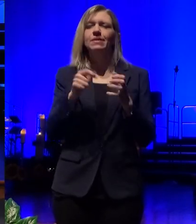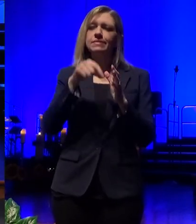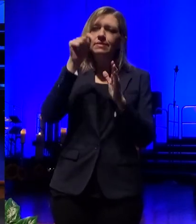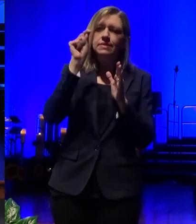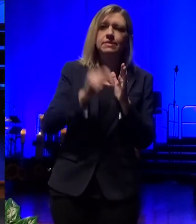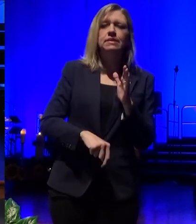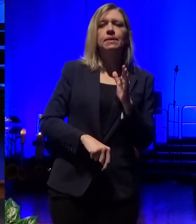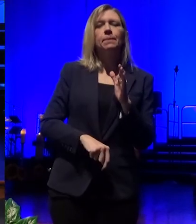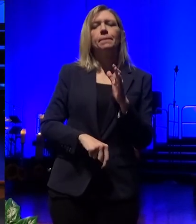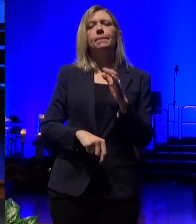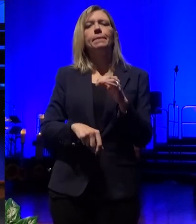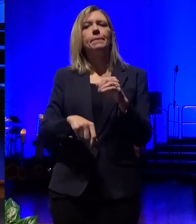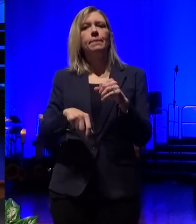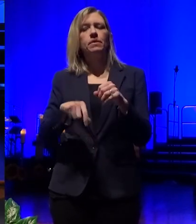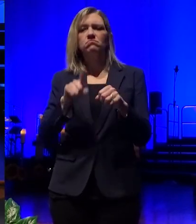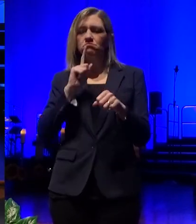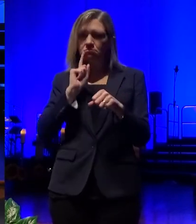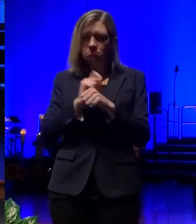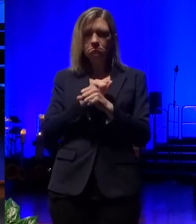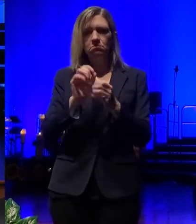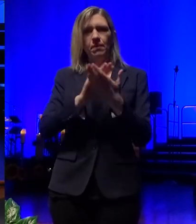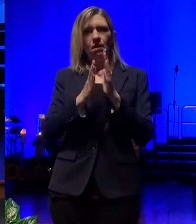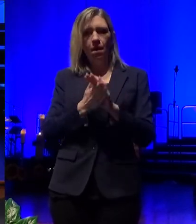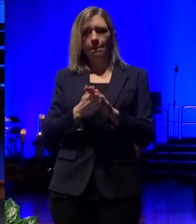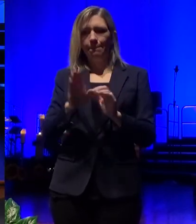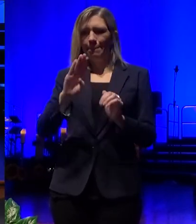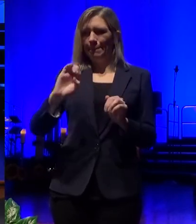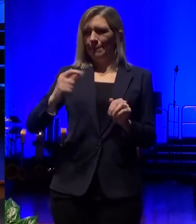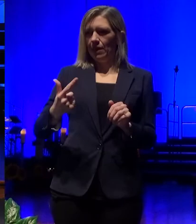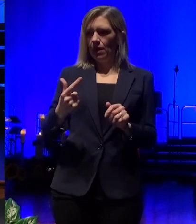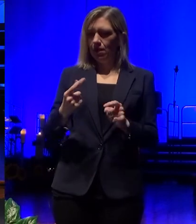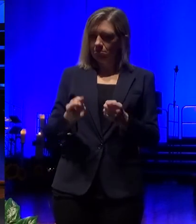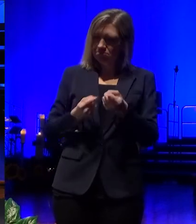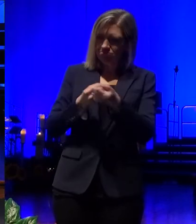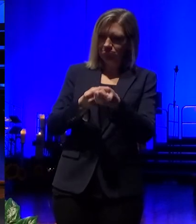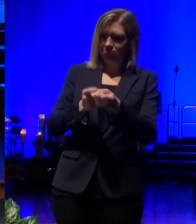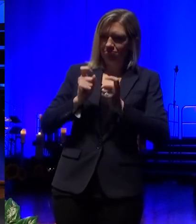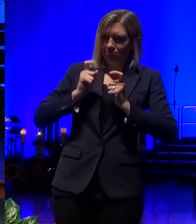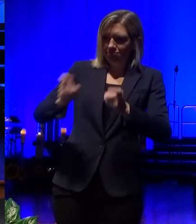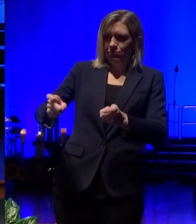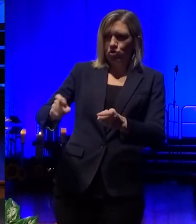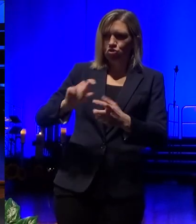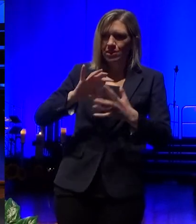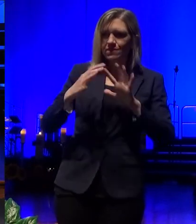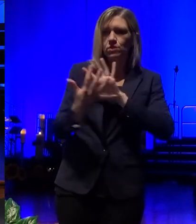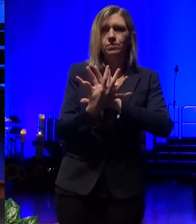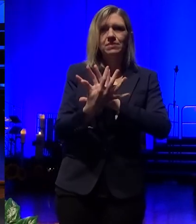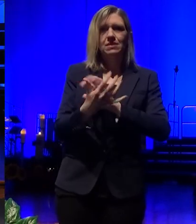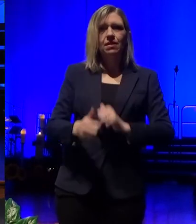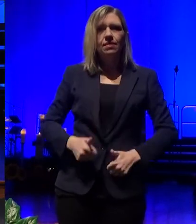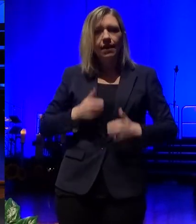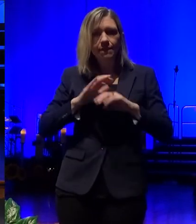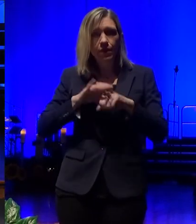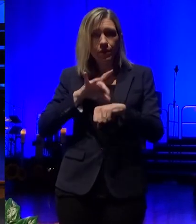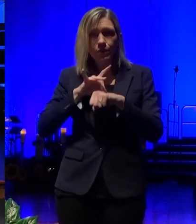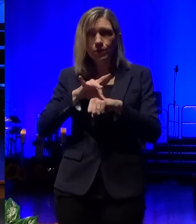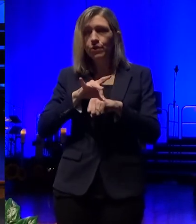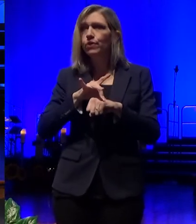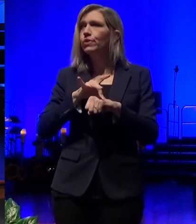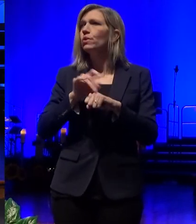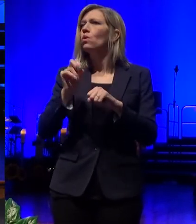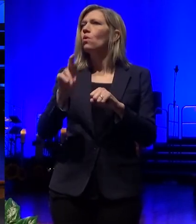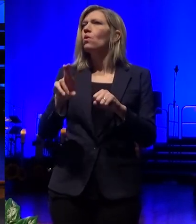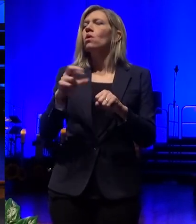possible, to really be a being that contributes to the transformation of life on planet Earth, or we want